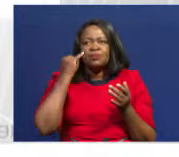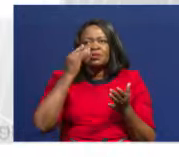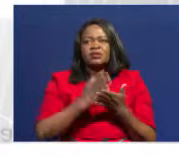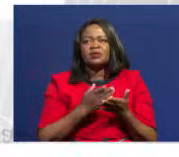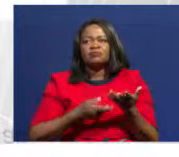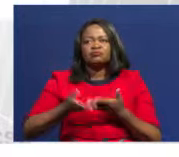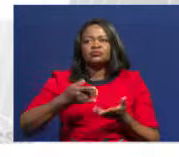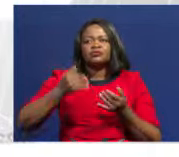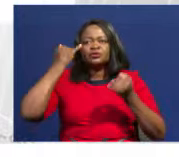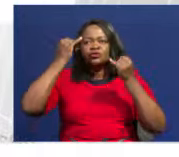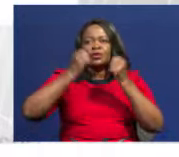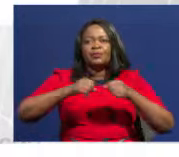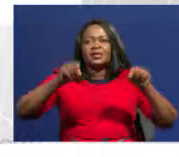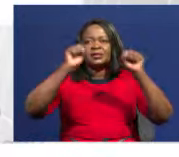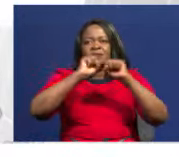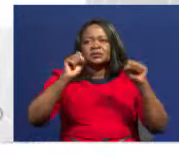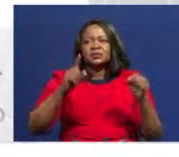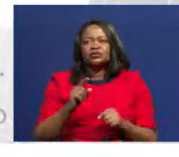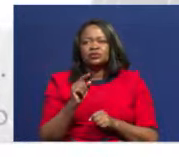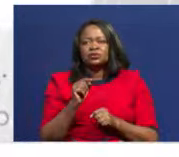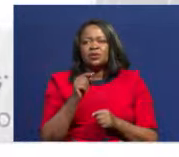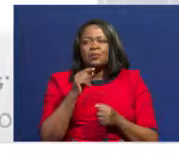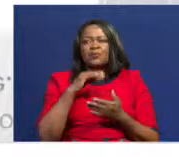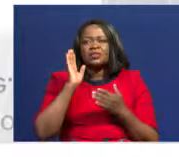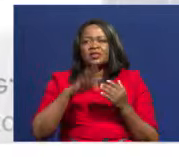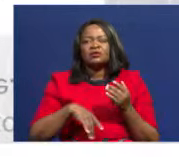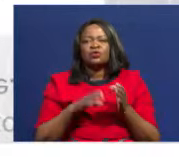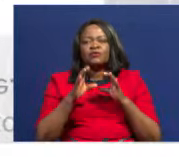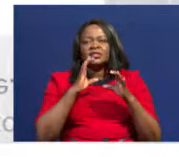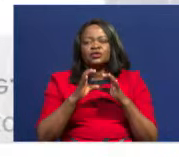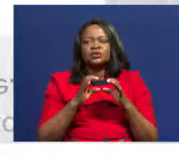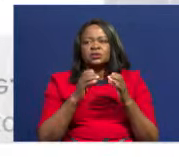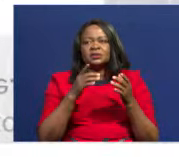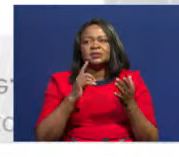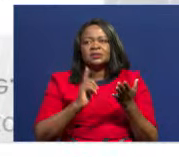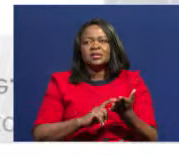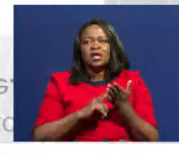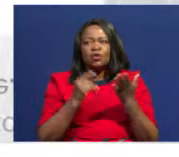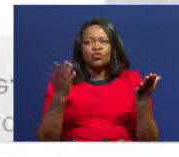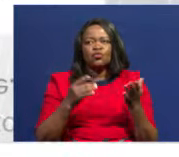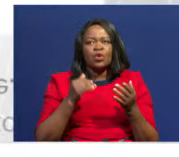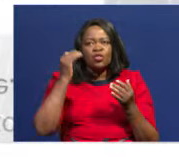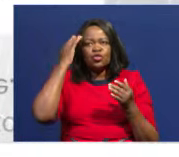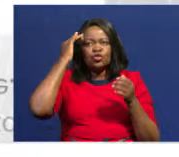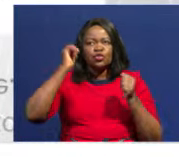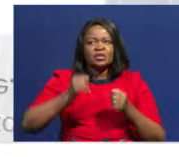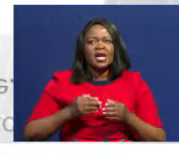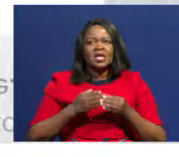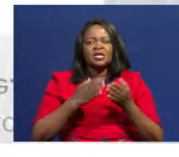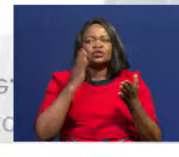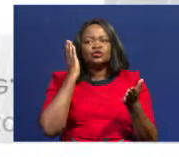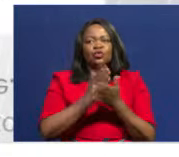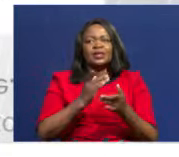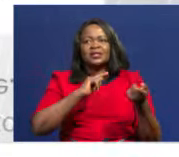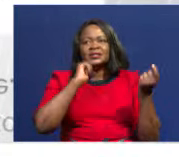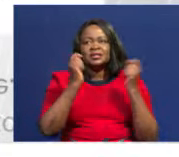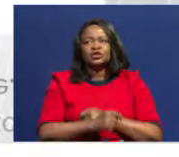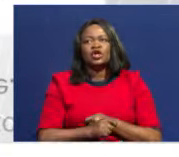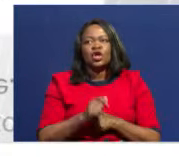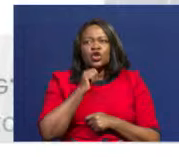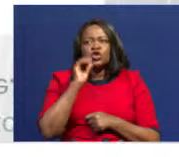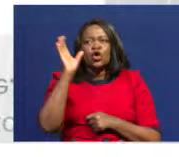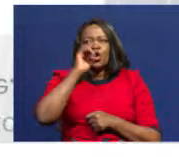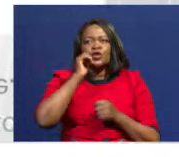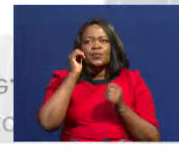ideas with the president. This Twitter space is more than just a conversation. It's a dialogue where your thoughts can lead to real